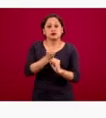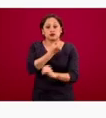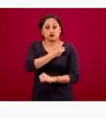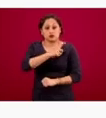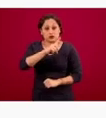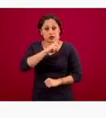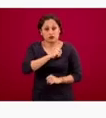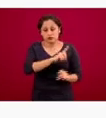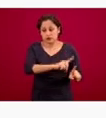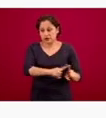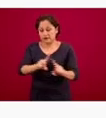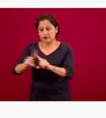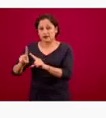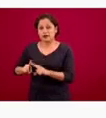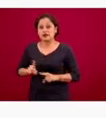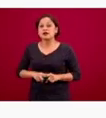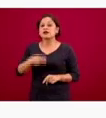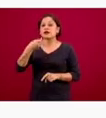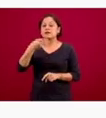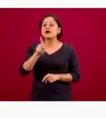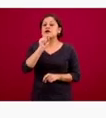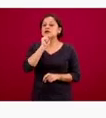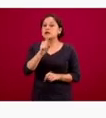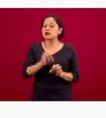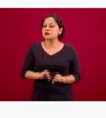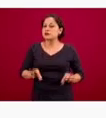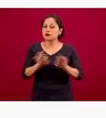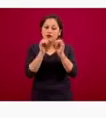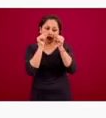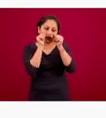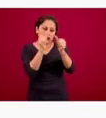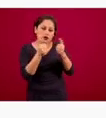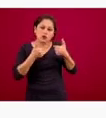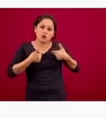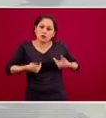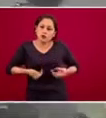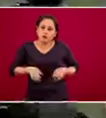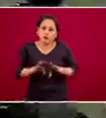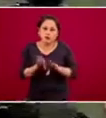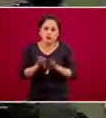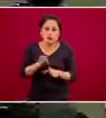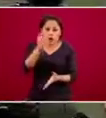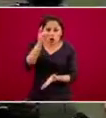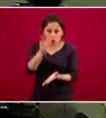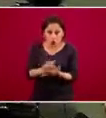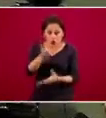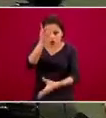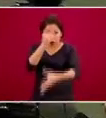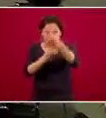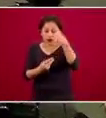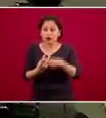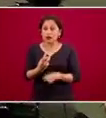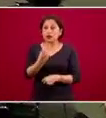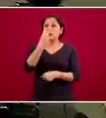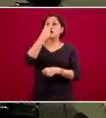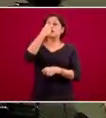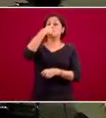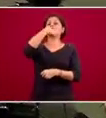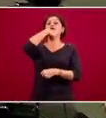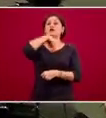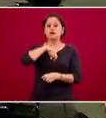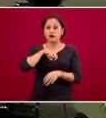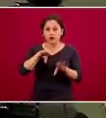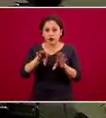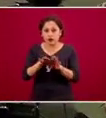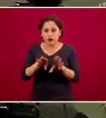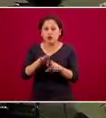supervising closely the work within medical units, within clinics, and also the human interactions